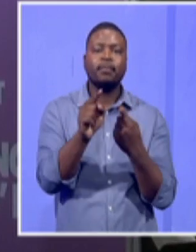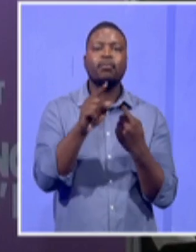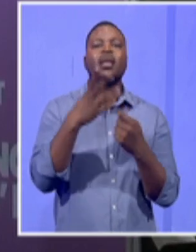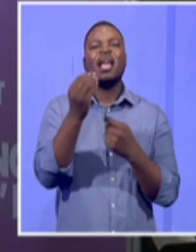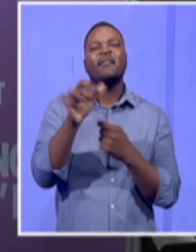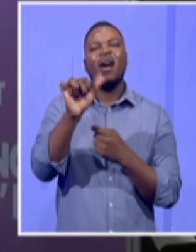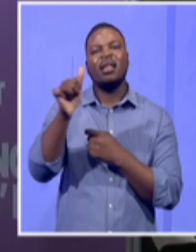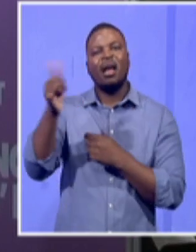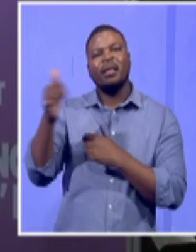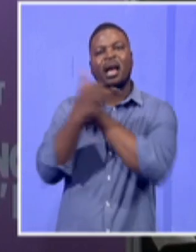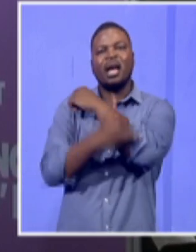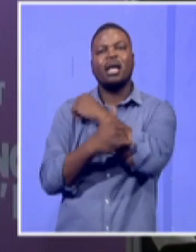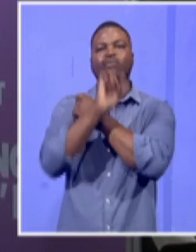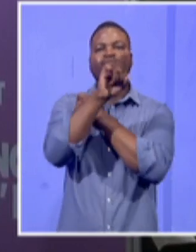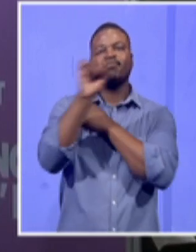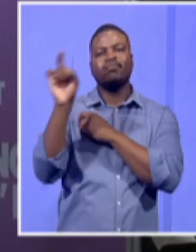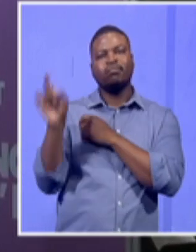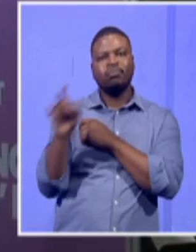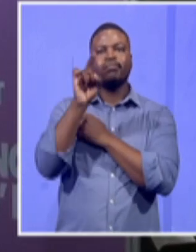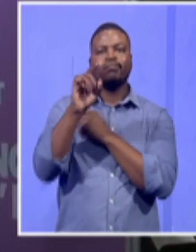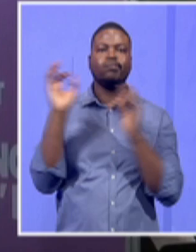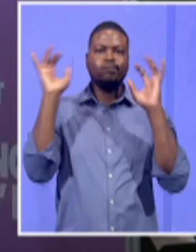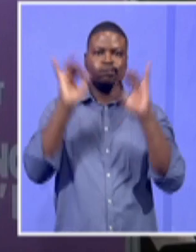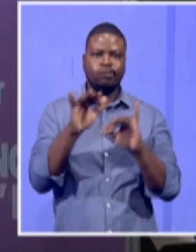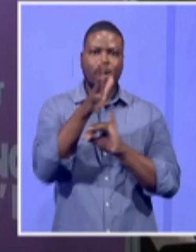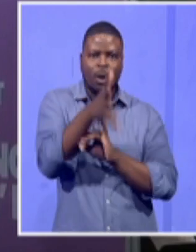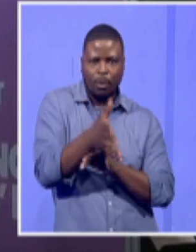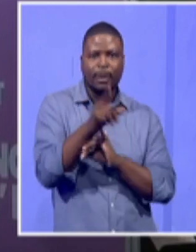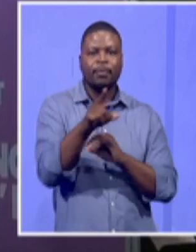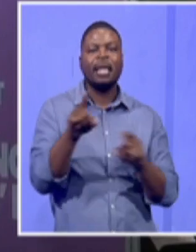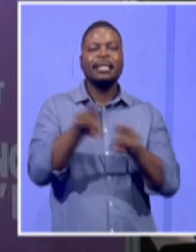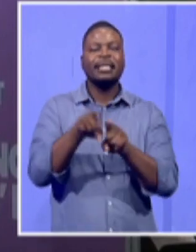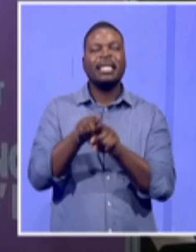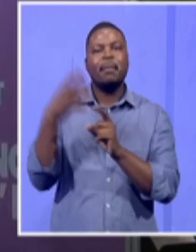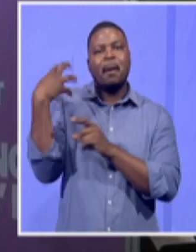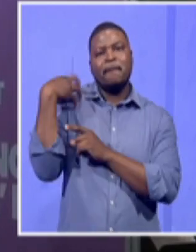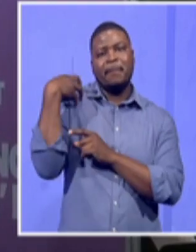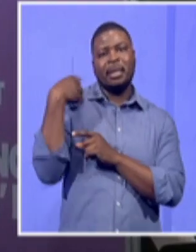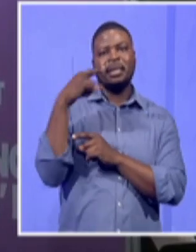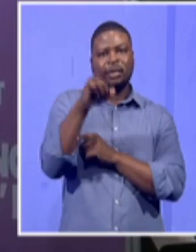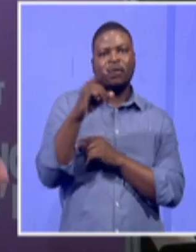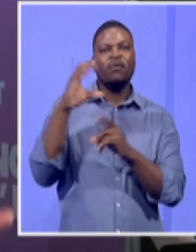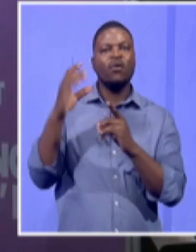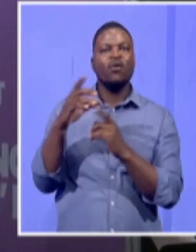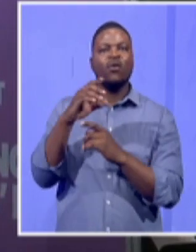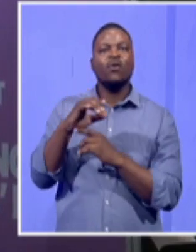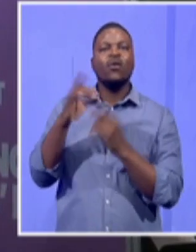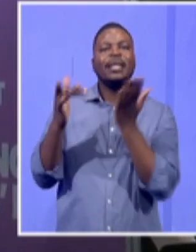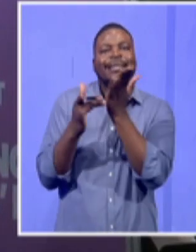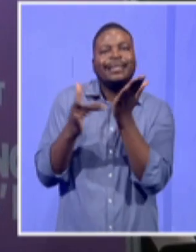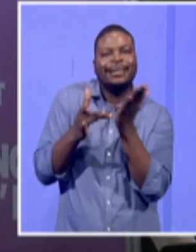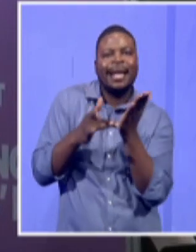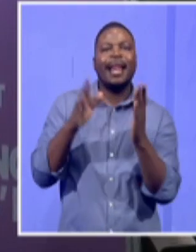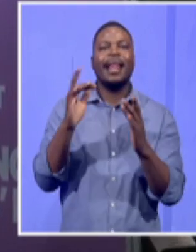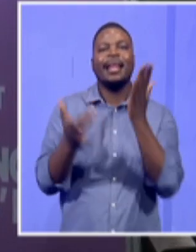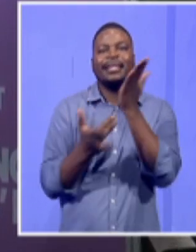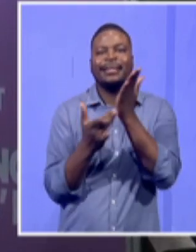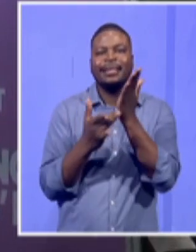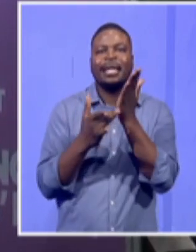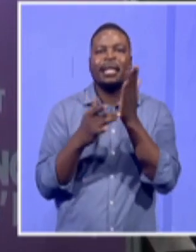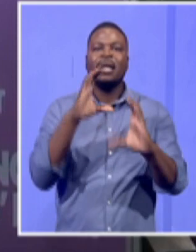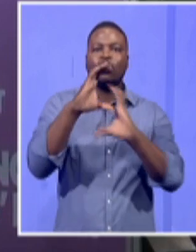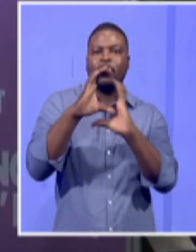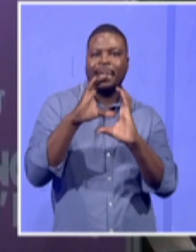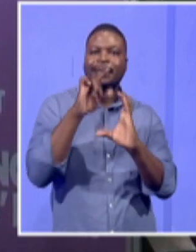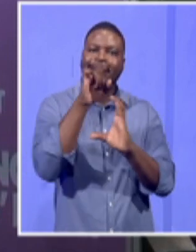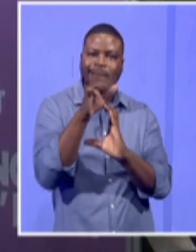be hearing from the Minister of Communications and Digital Technologies throughout the day as well, but lots of collaborative efforts, and we'll bring